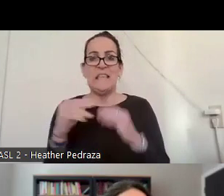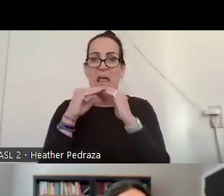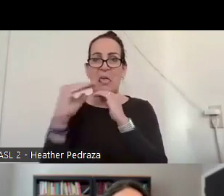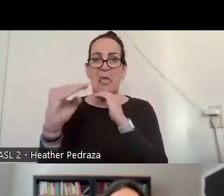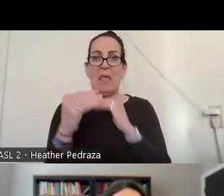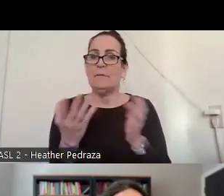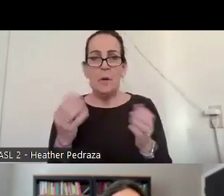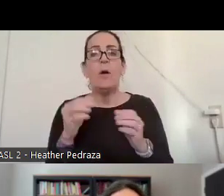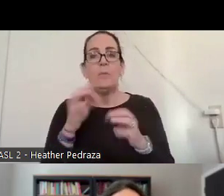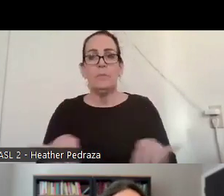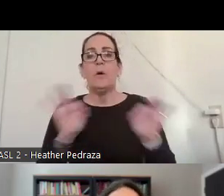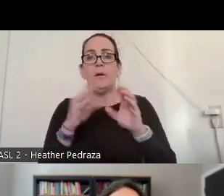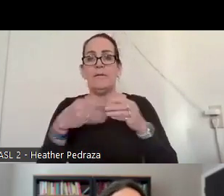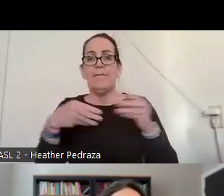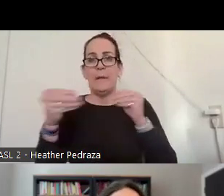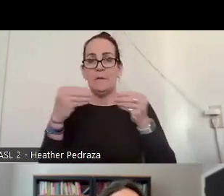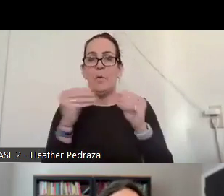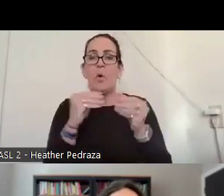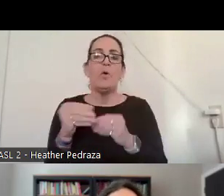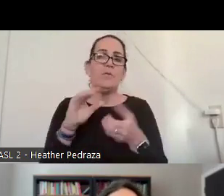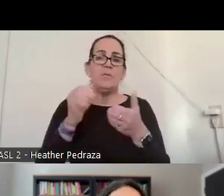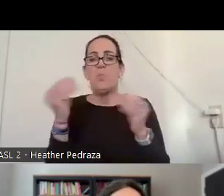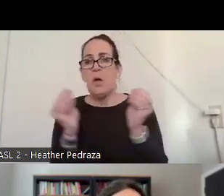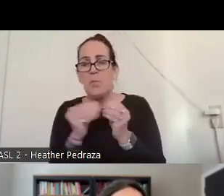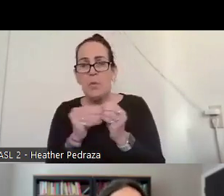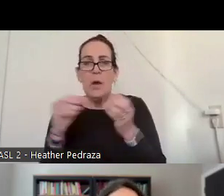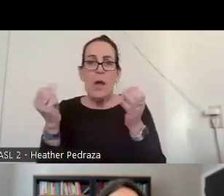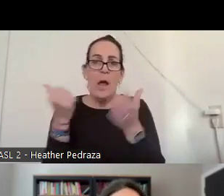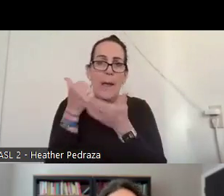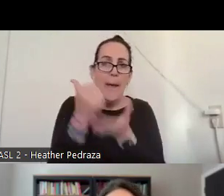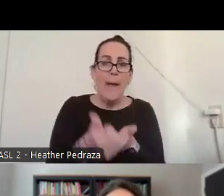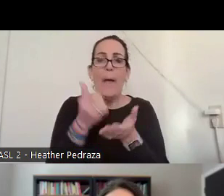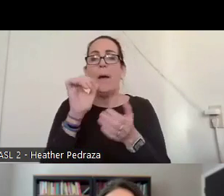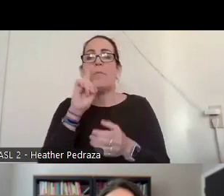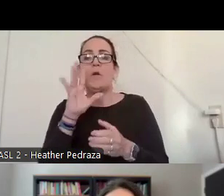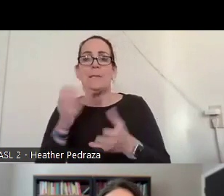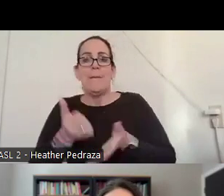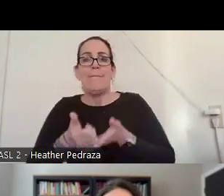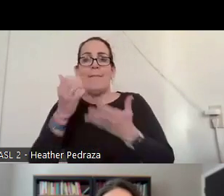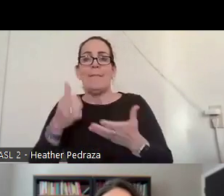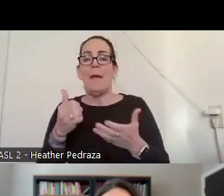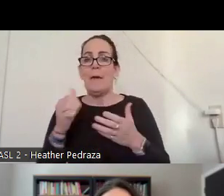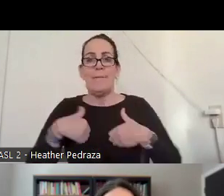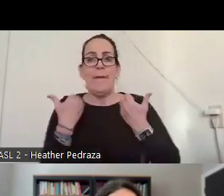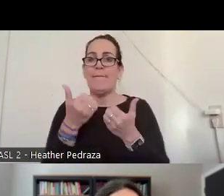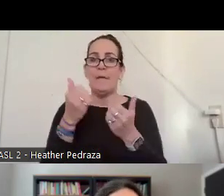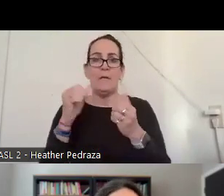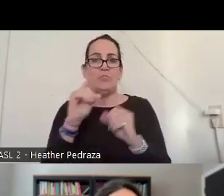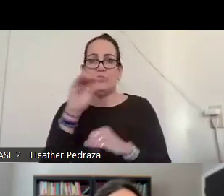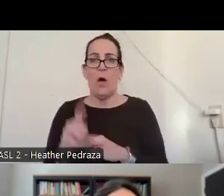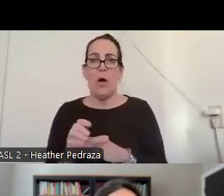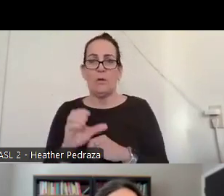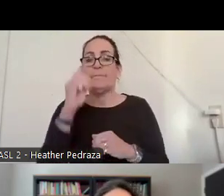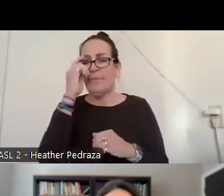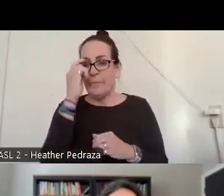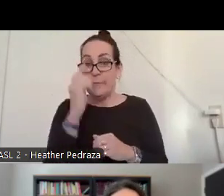those refinements are, just if there's anything within that process of being a living document that could be improved. And finally, having